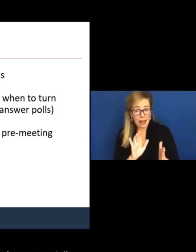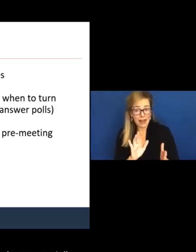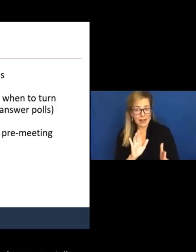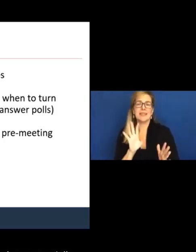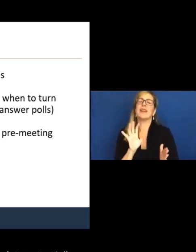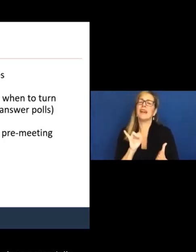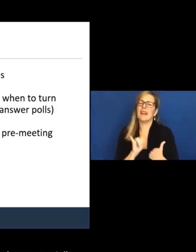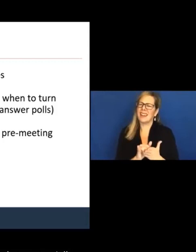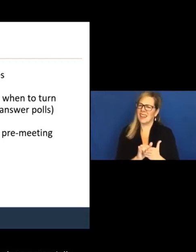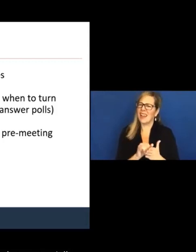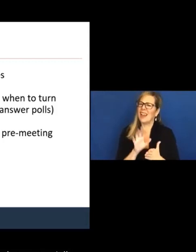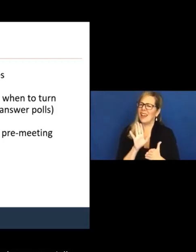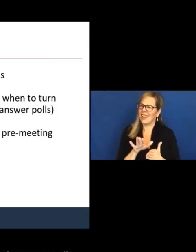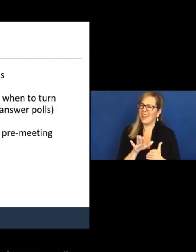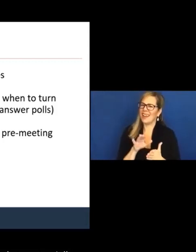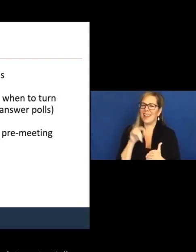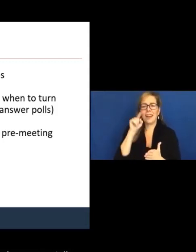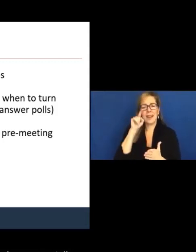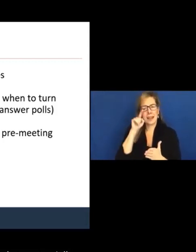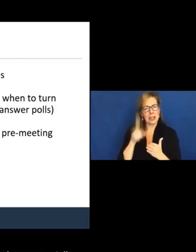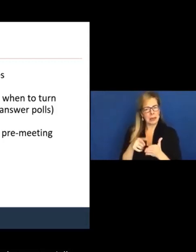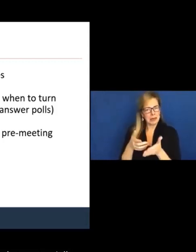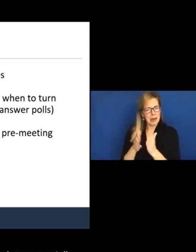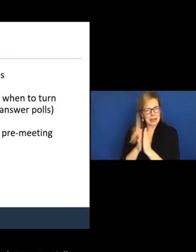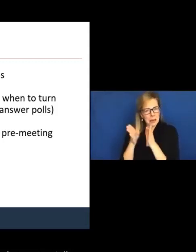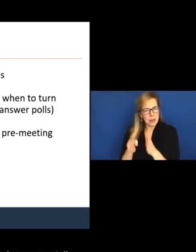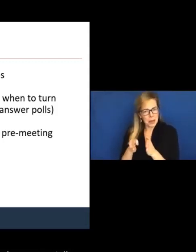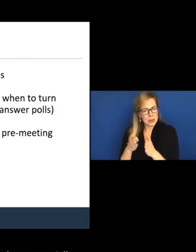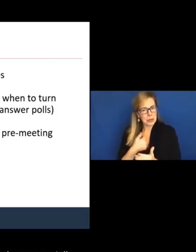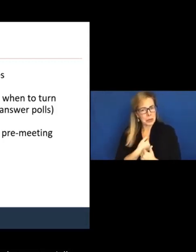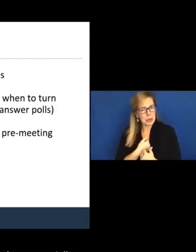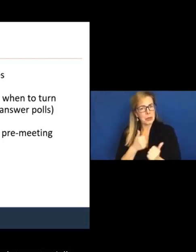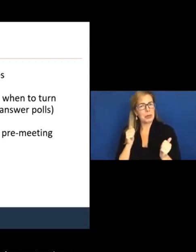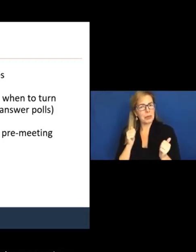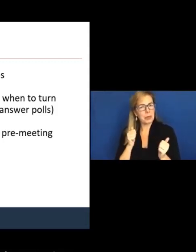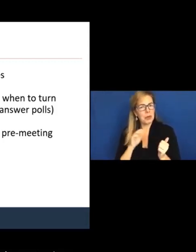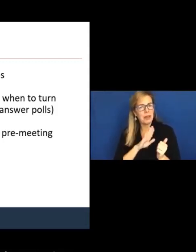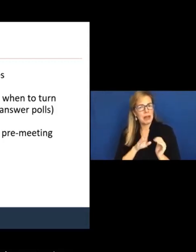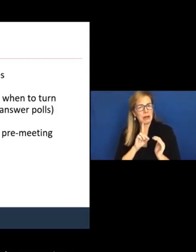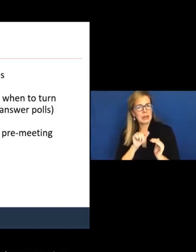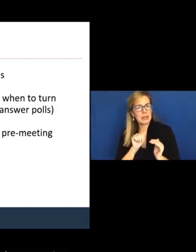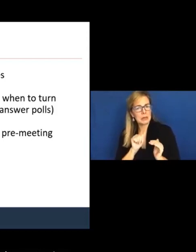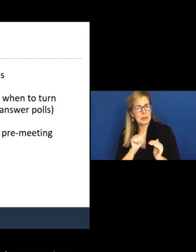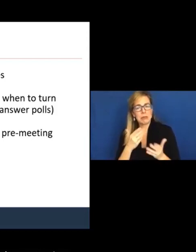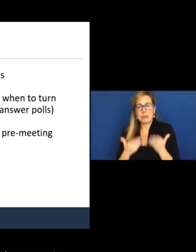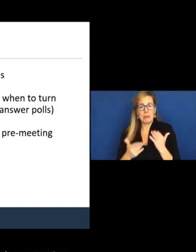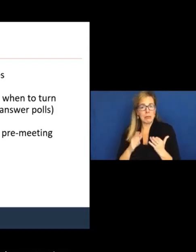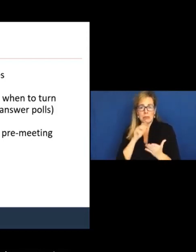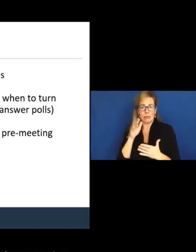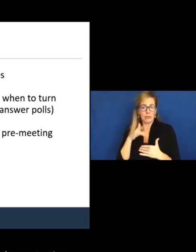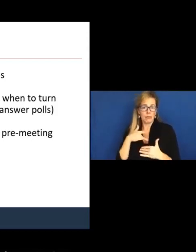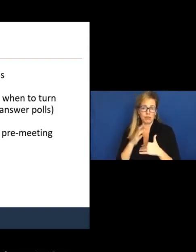here. You're asking people to potentially reveal a disability that they may not feel comfortable with.